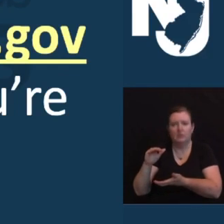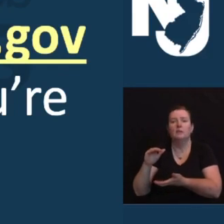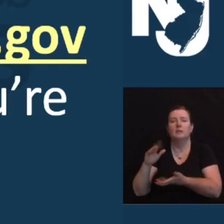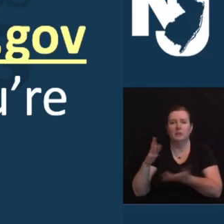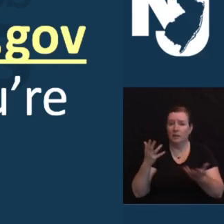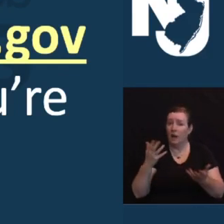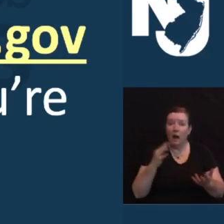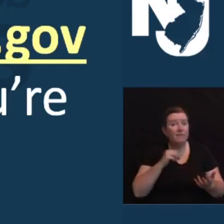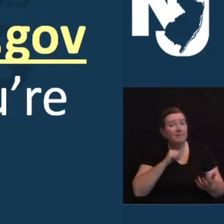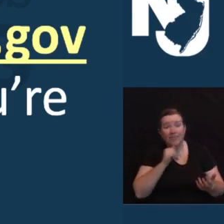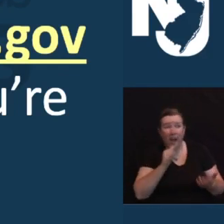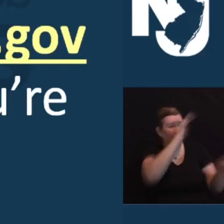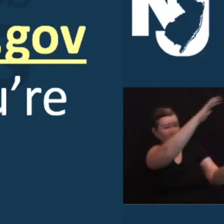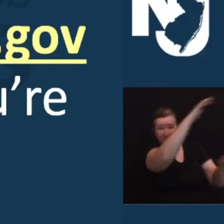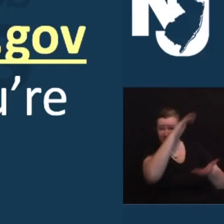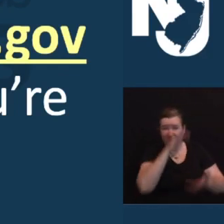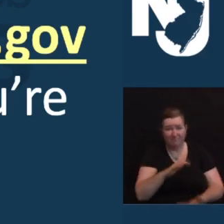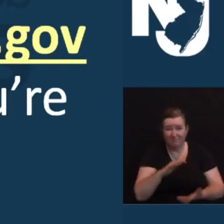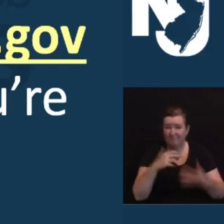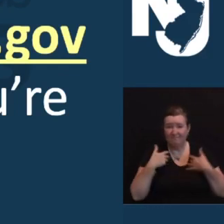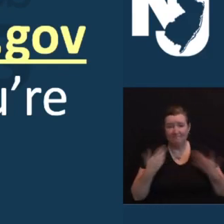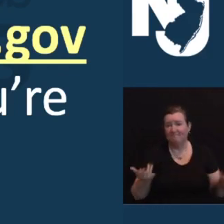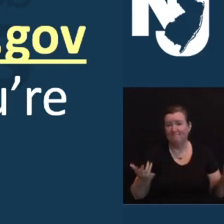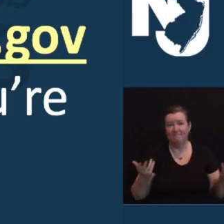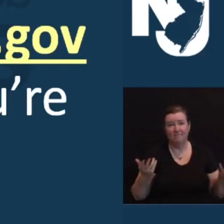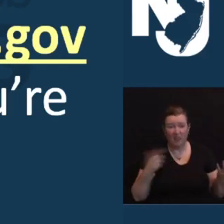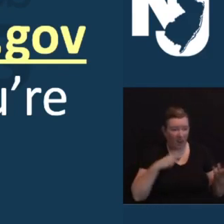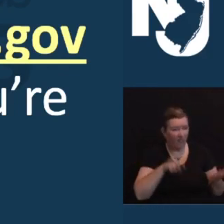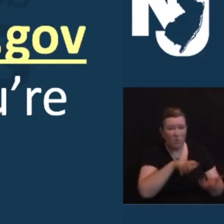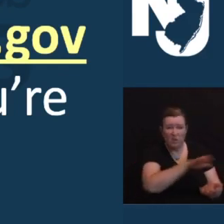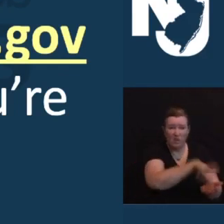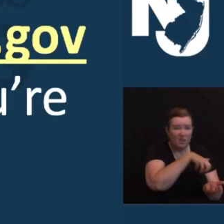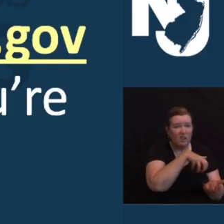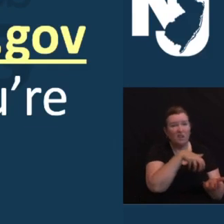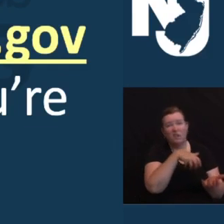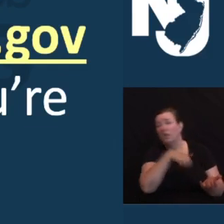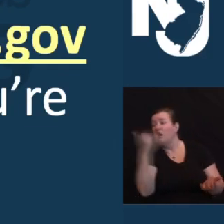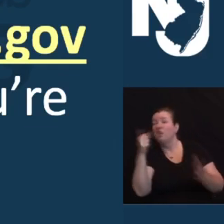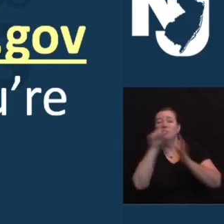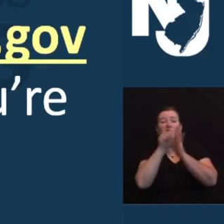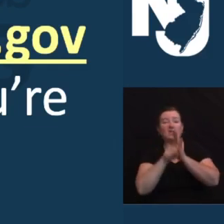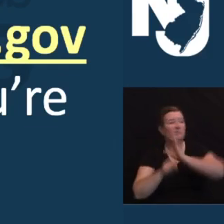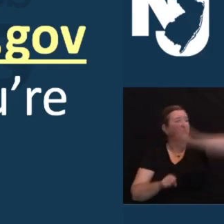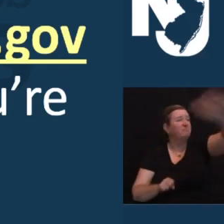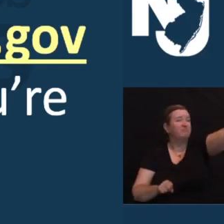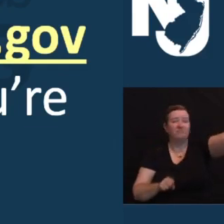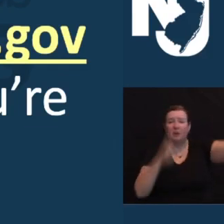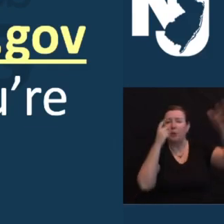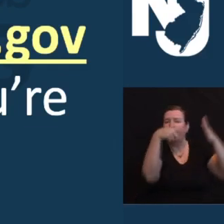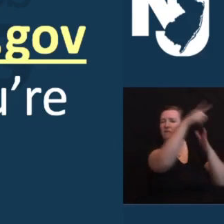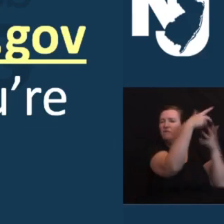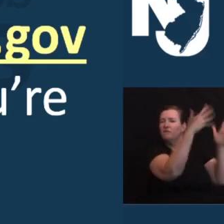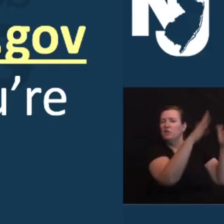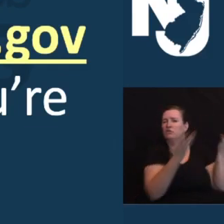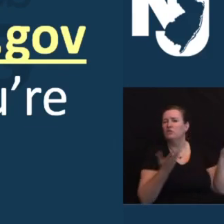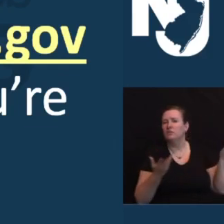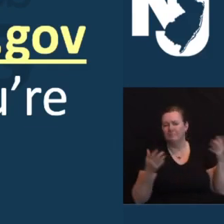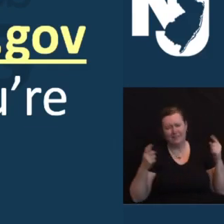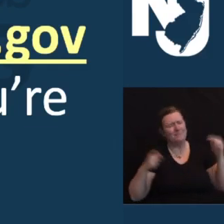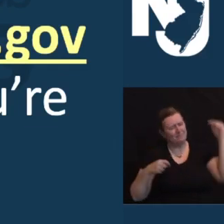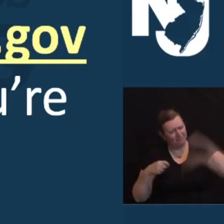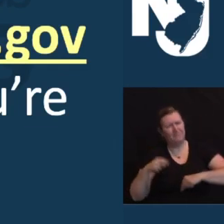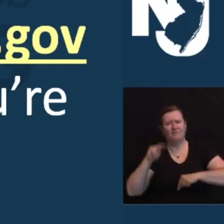we were dramatically undercounted in 2010. Shame on us. So let's bring our money back home. Again, go to